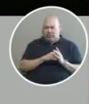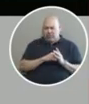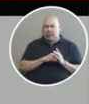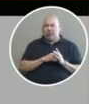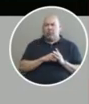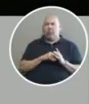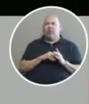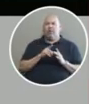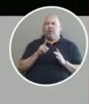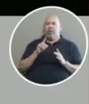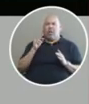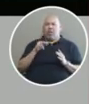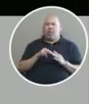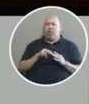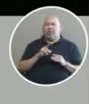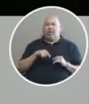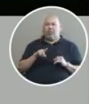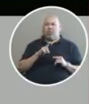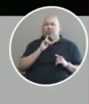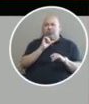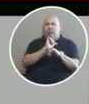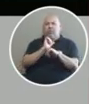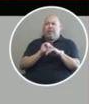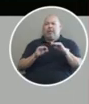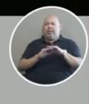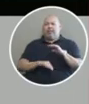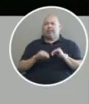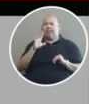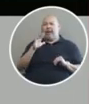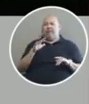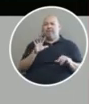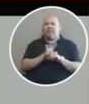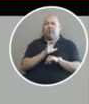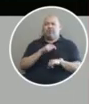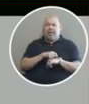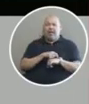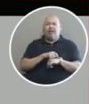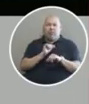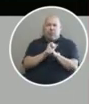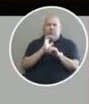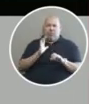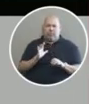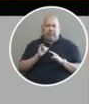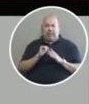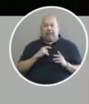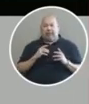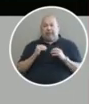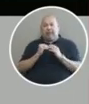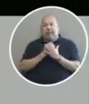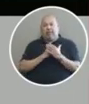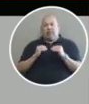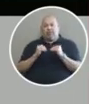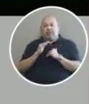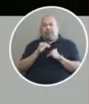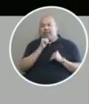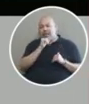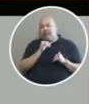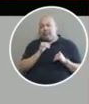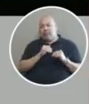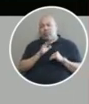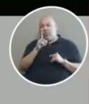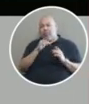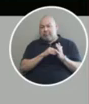We're looking at the eligibility of those that are employed fewer than 5 full-time employees, of annual gross revenues of not more than $1